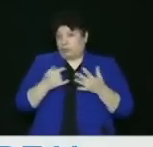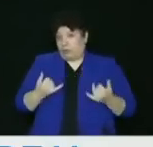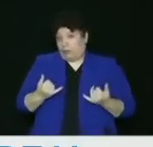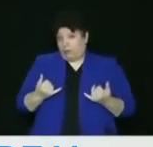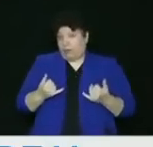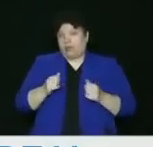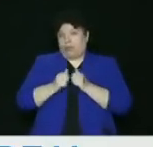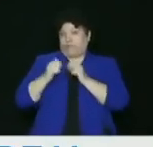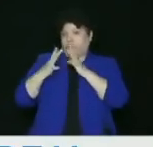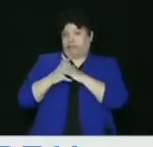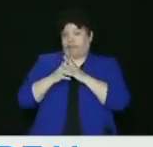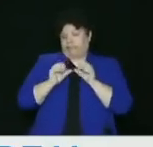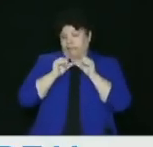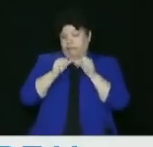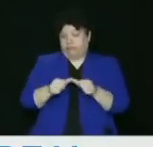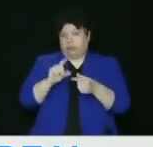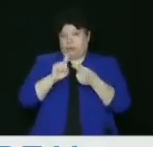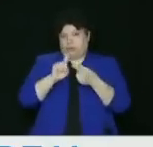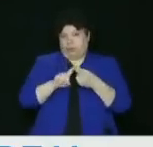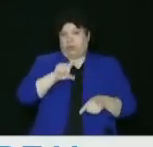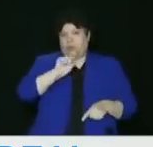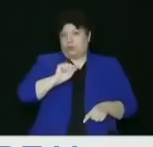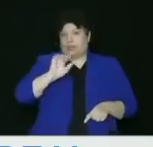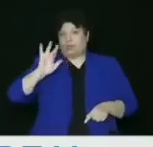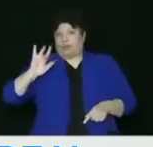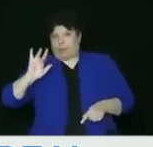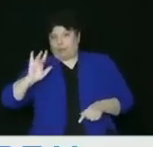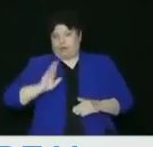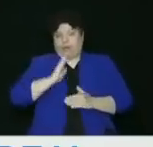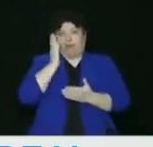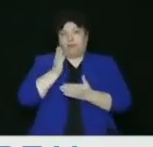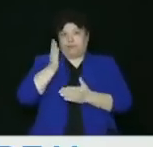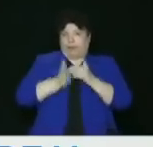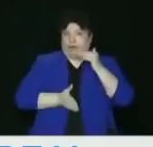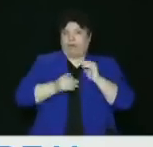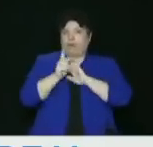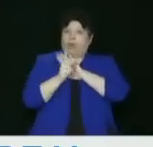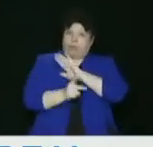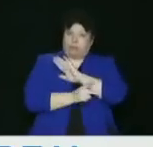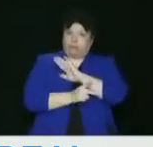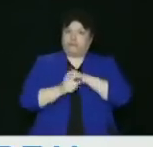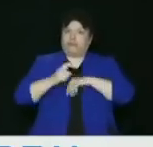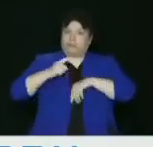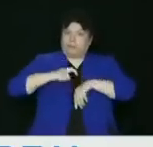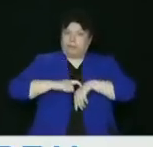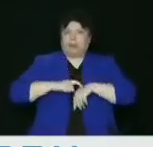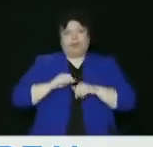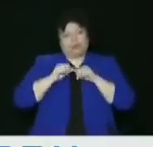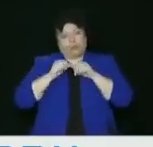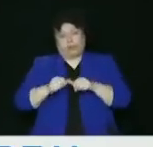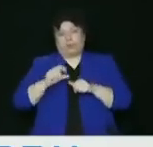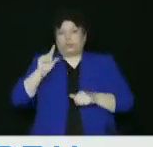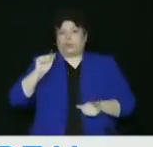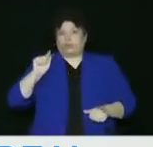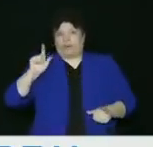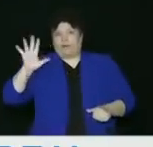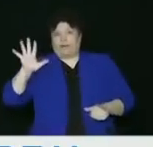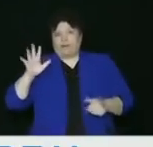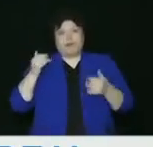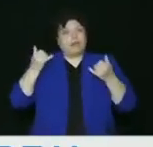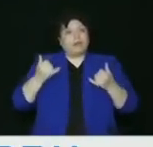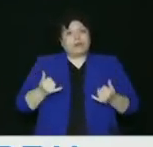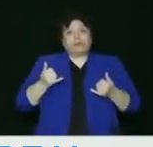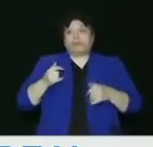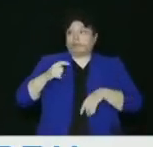until the end of this Parliament in 2025. What this means is that during this uncertain time, the